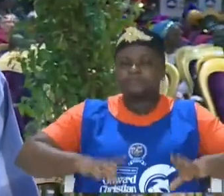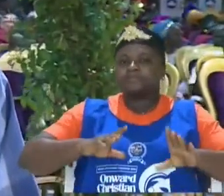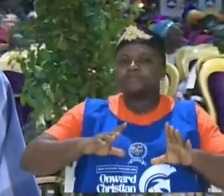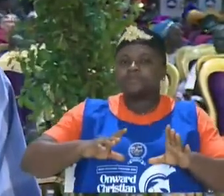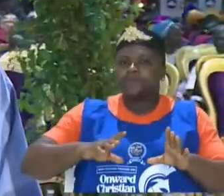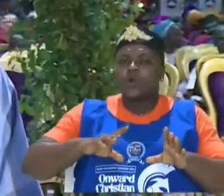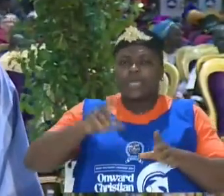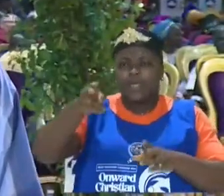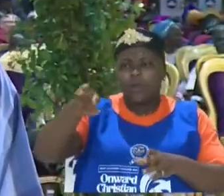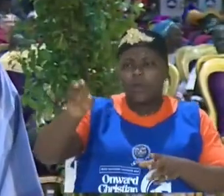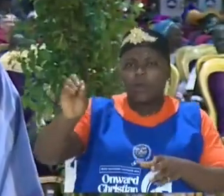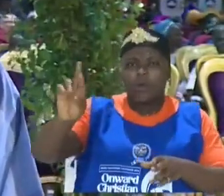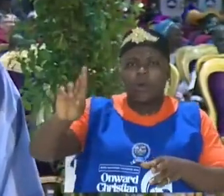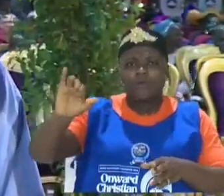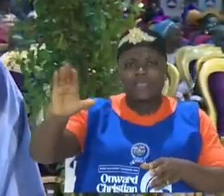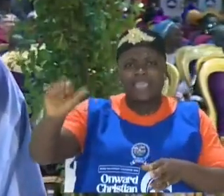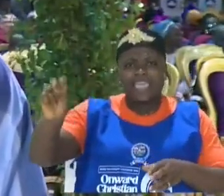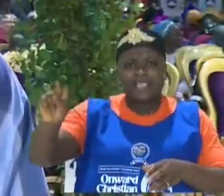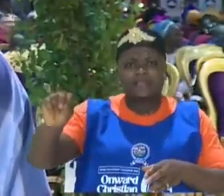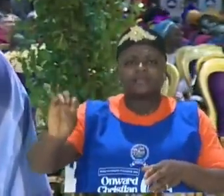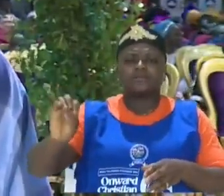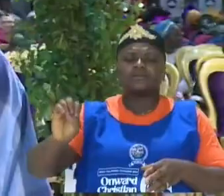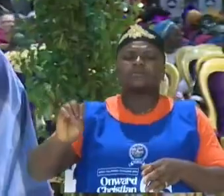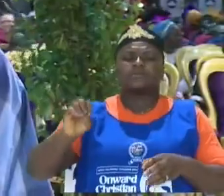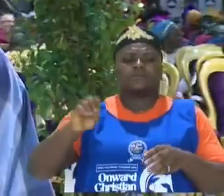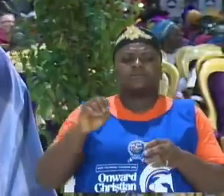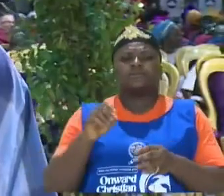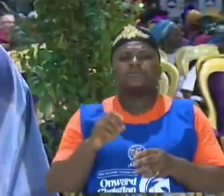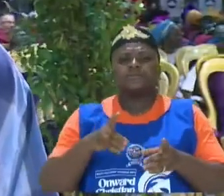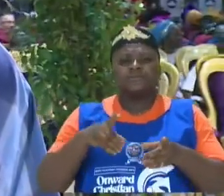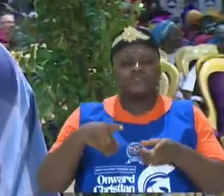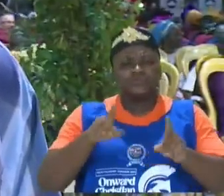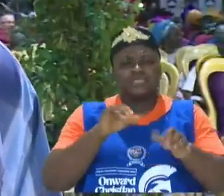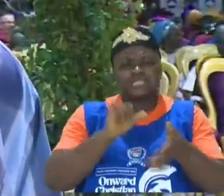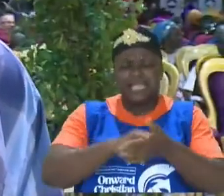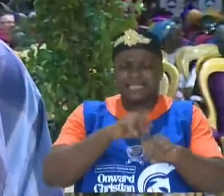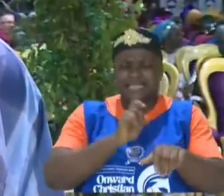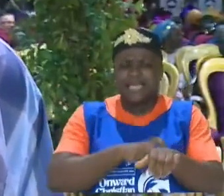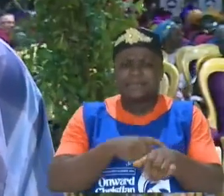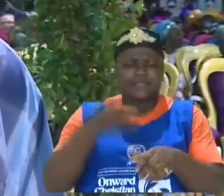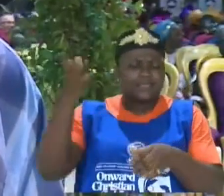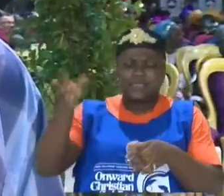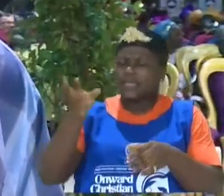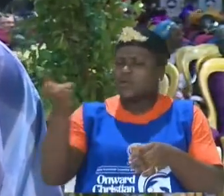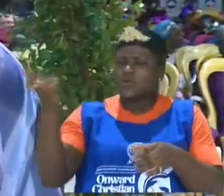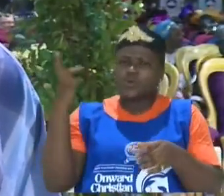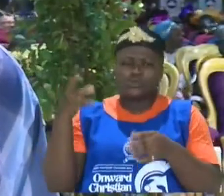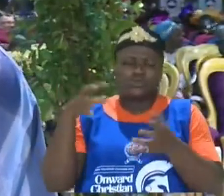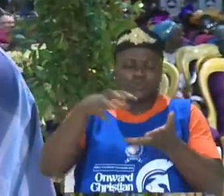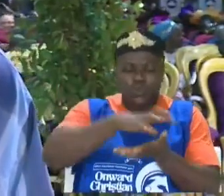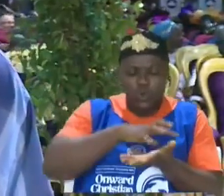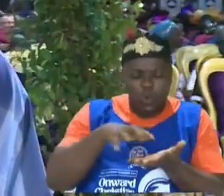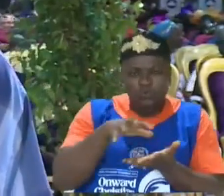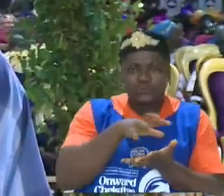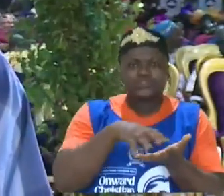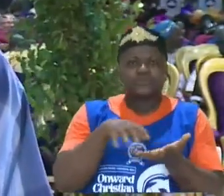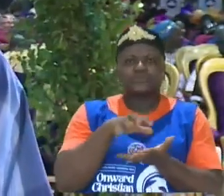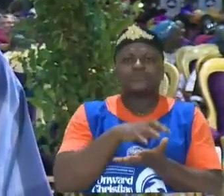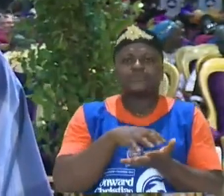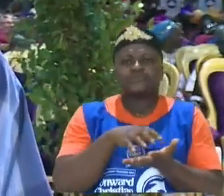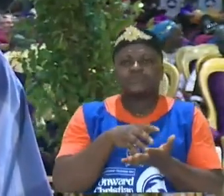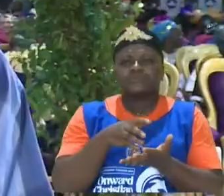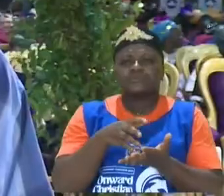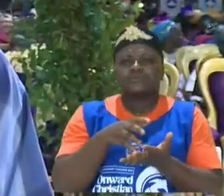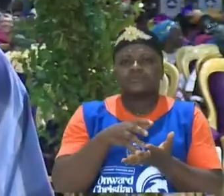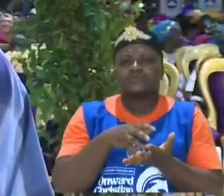was being expected, there was panic, there was confusion in the